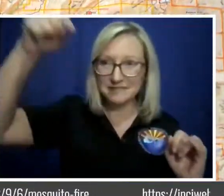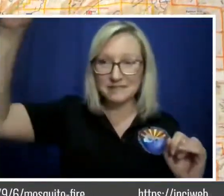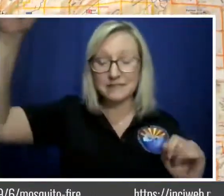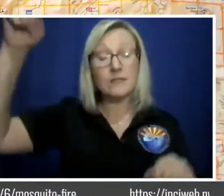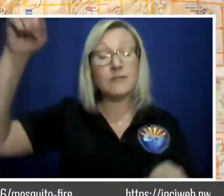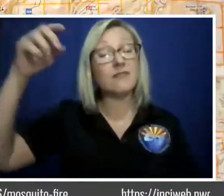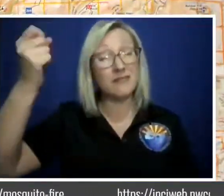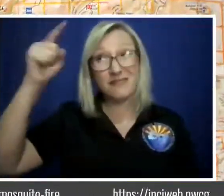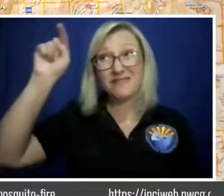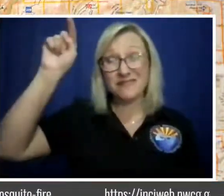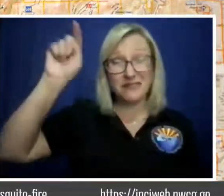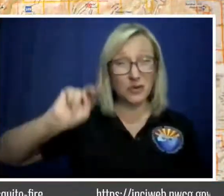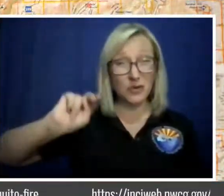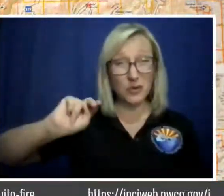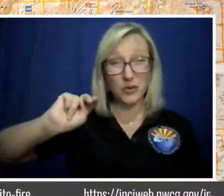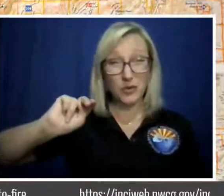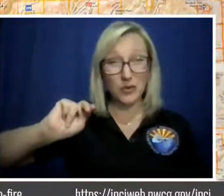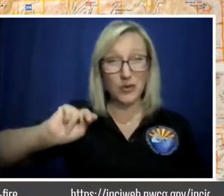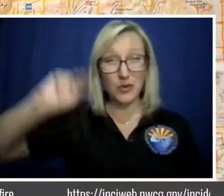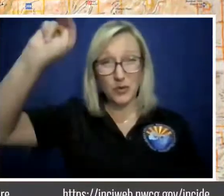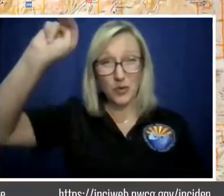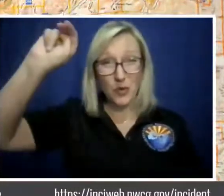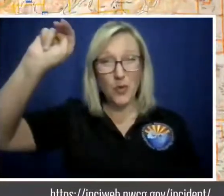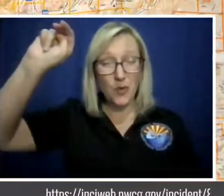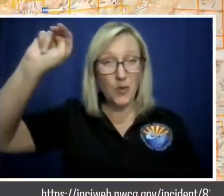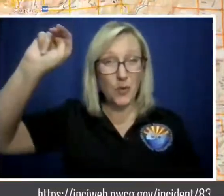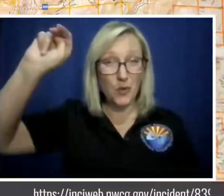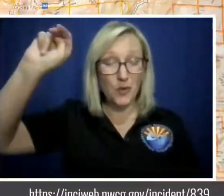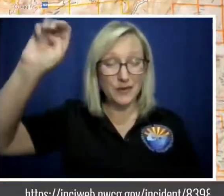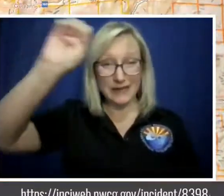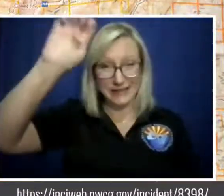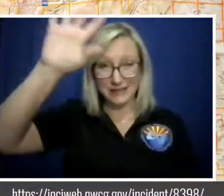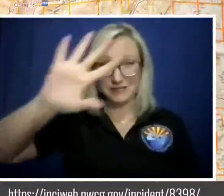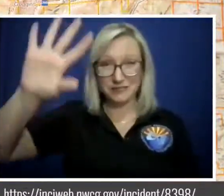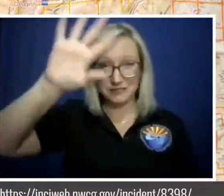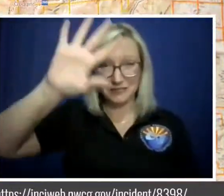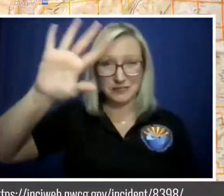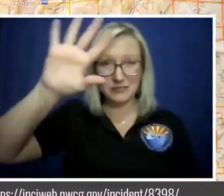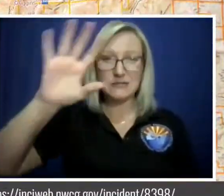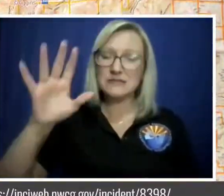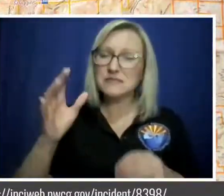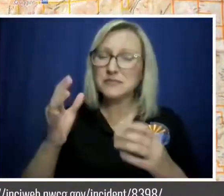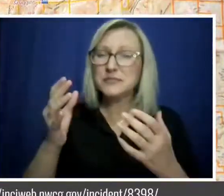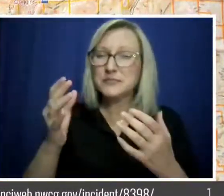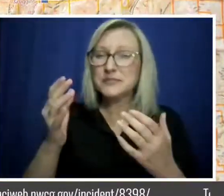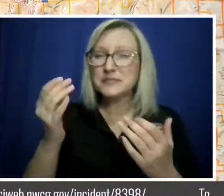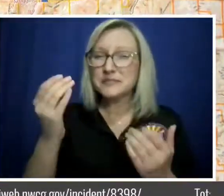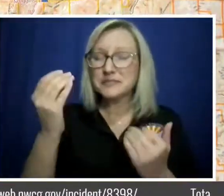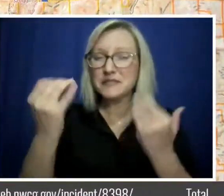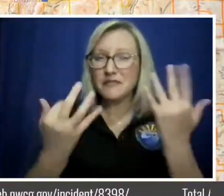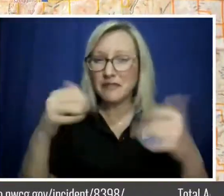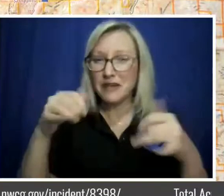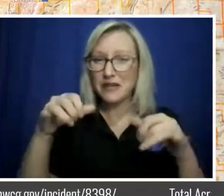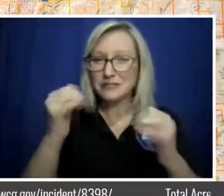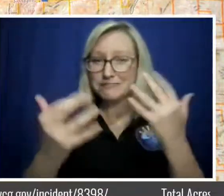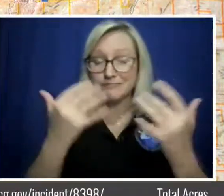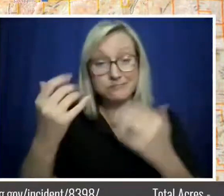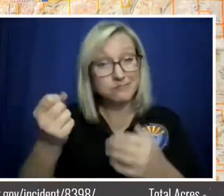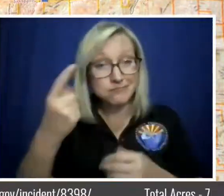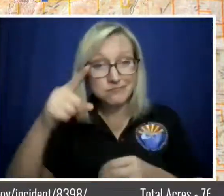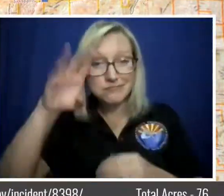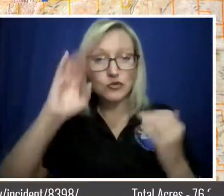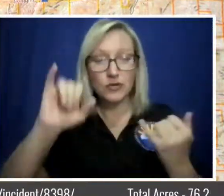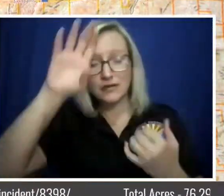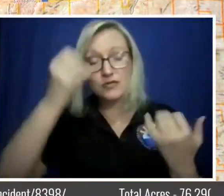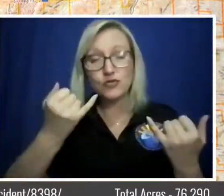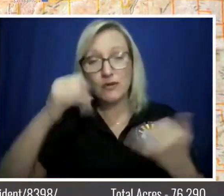to connect some bits of fire line. Really had a good opportunity to get in there, start tightening that up between the rain today. And some crews were able to get